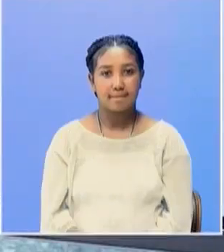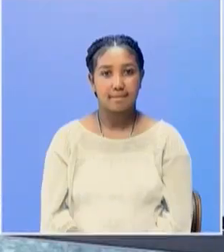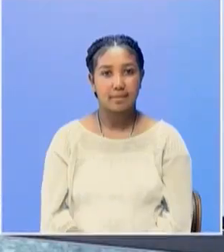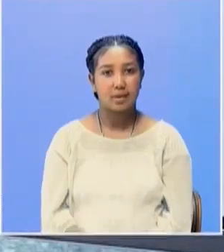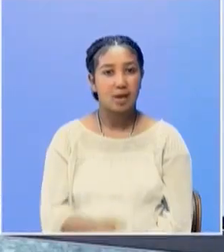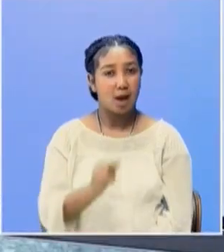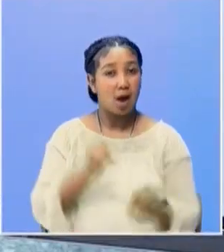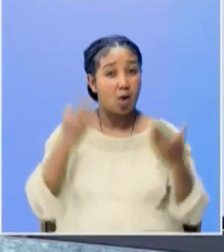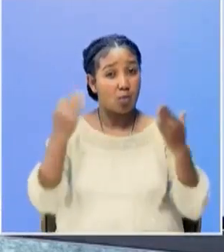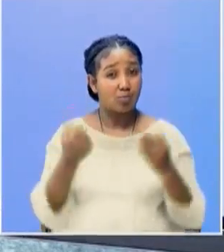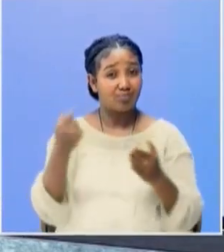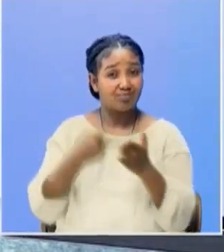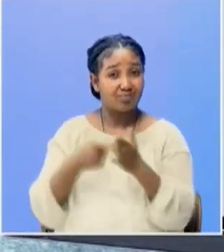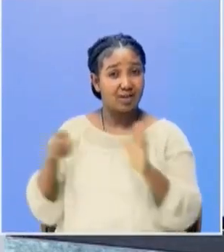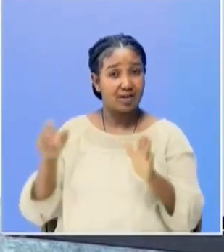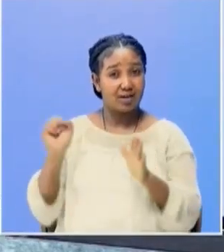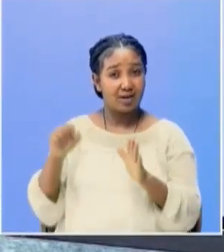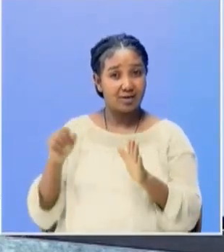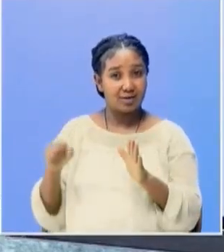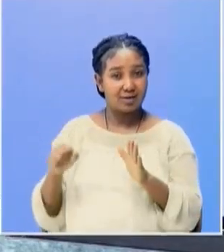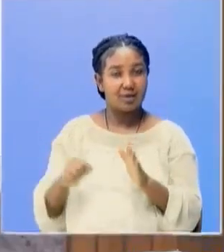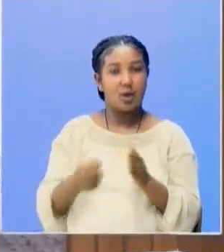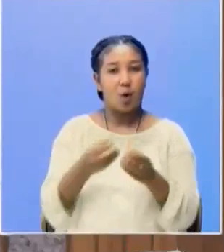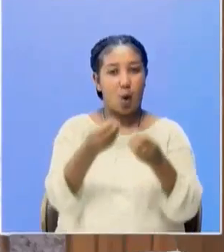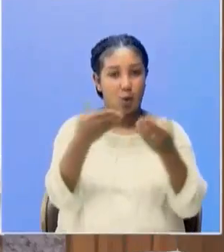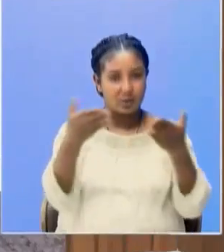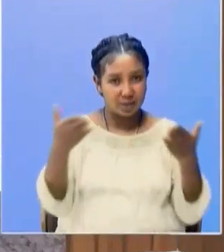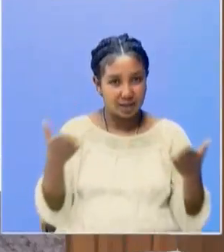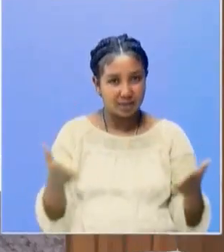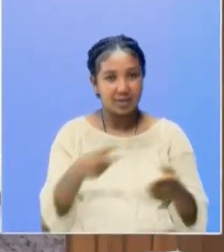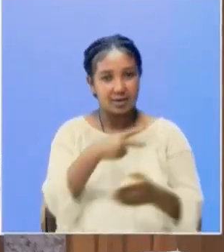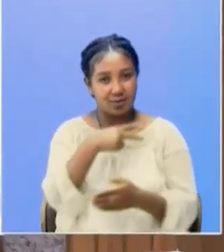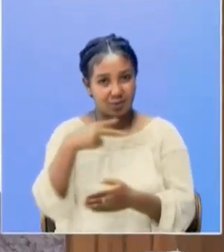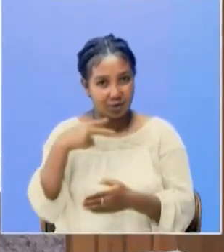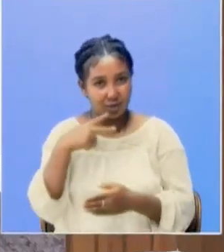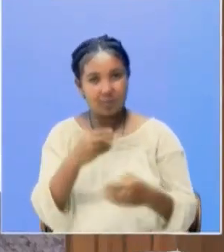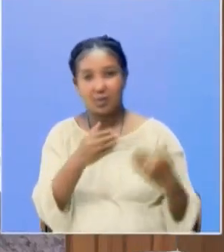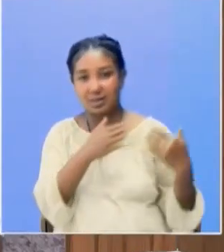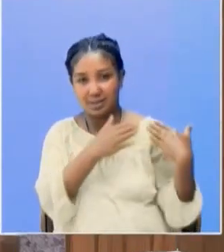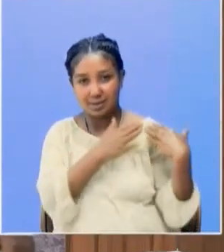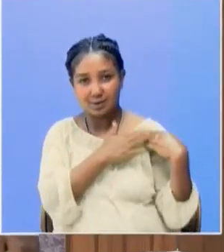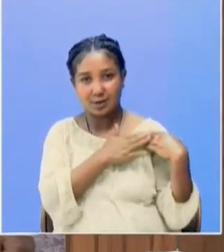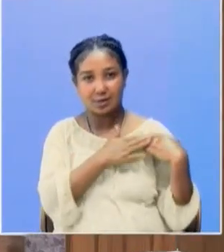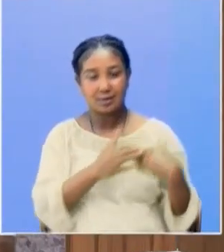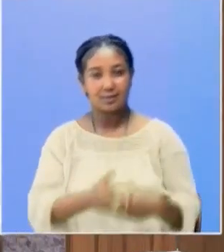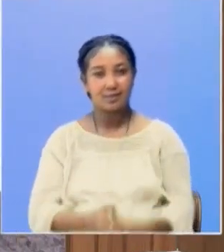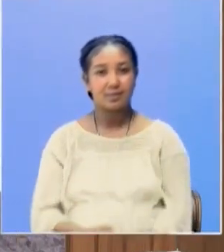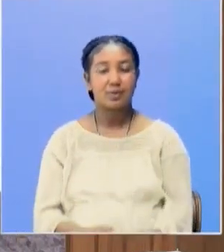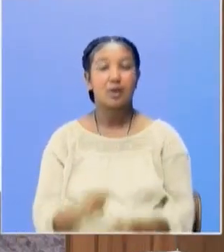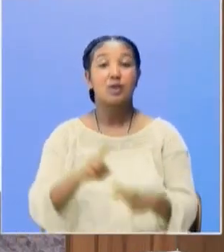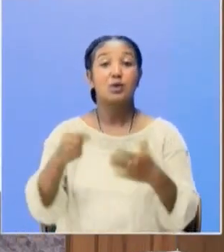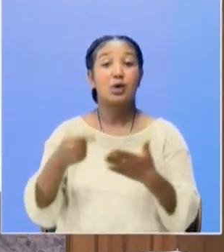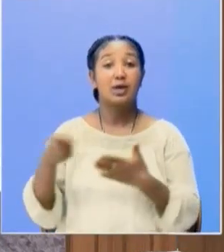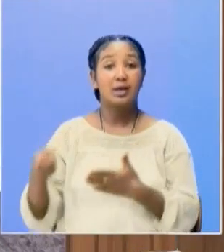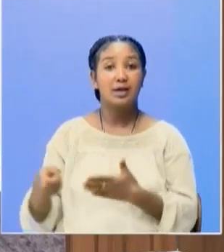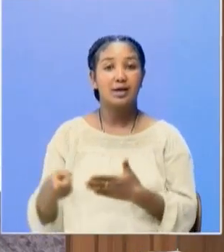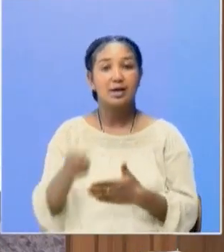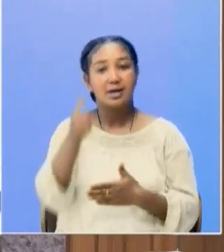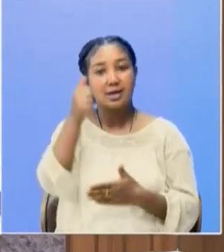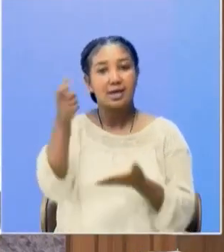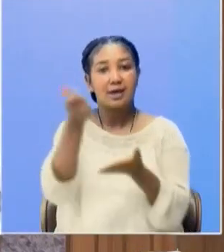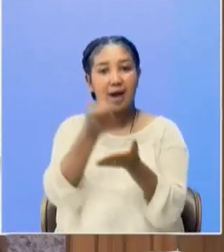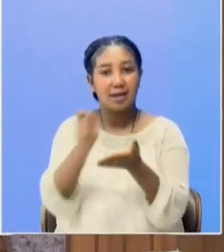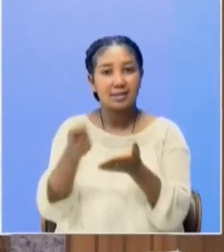I hope I'm clear here. Object, verb, subject. So here, he